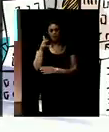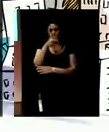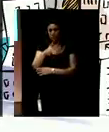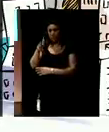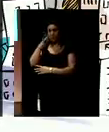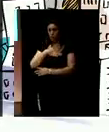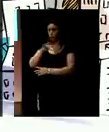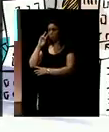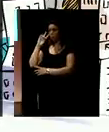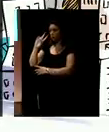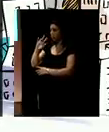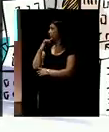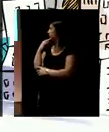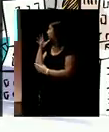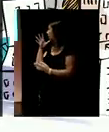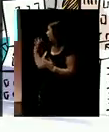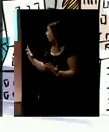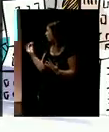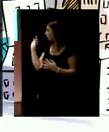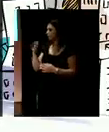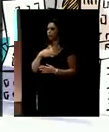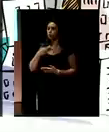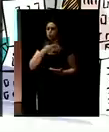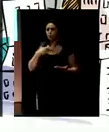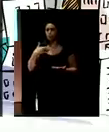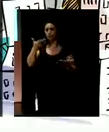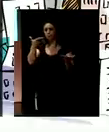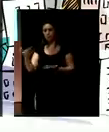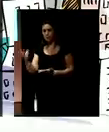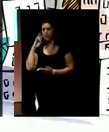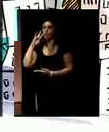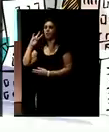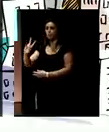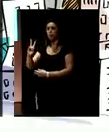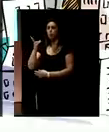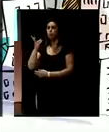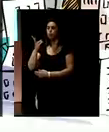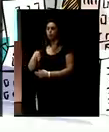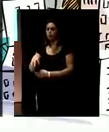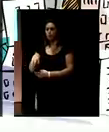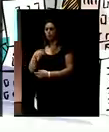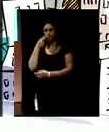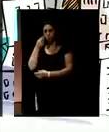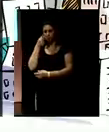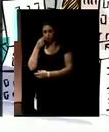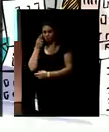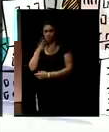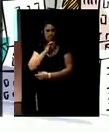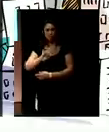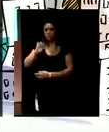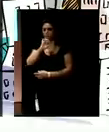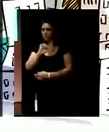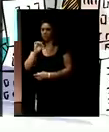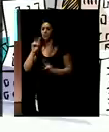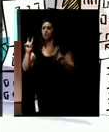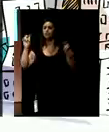it when you have the occasion. It's breathtakingly beautiful, and the title is Europe